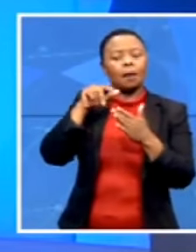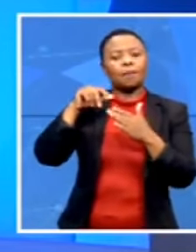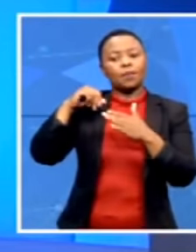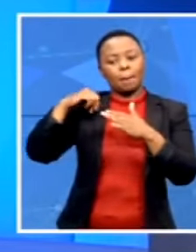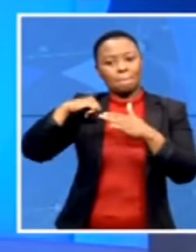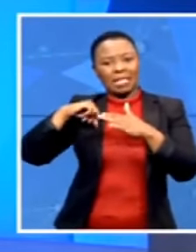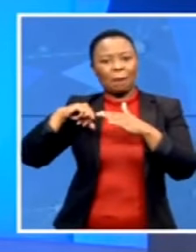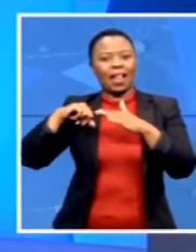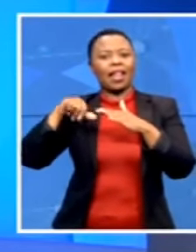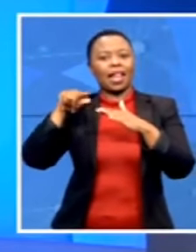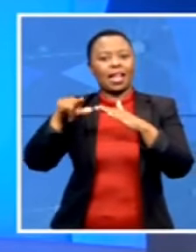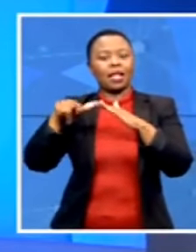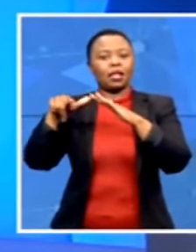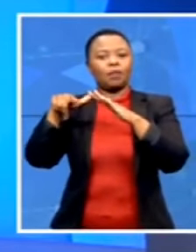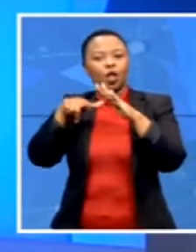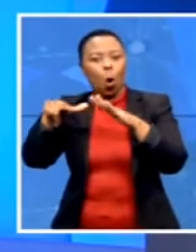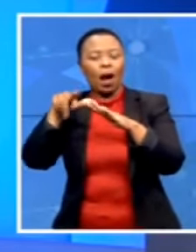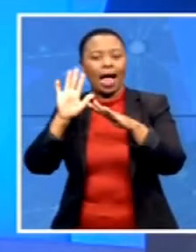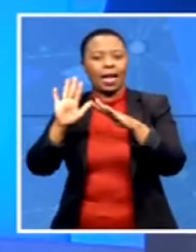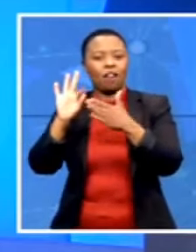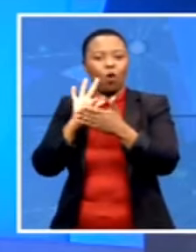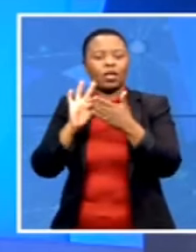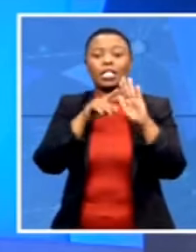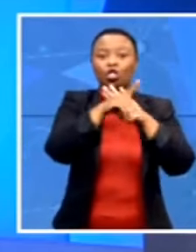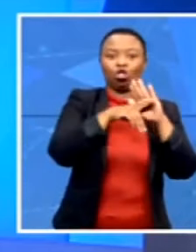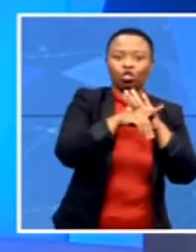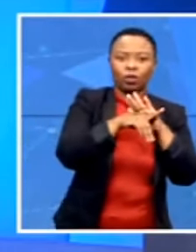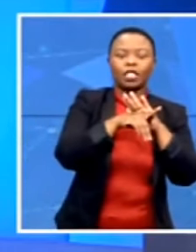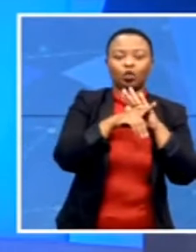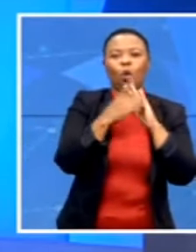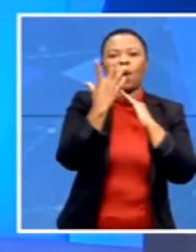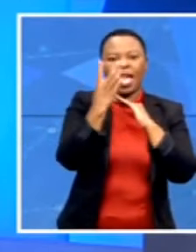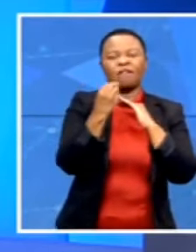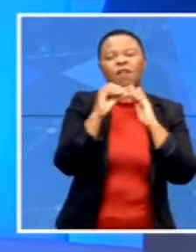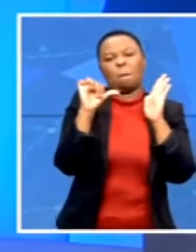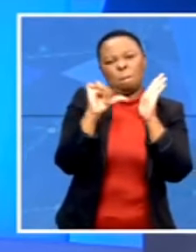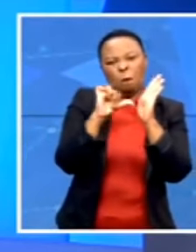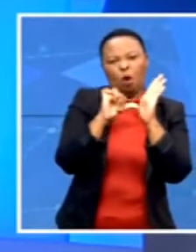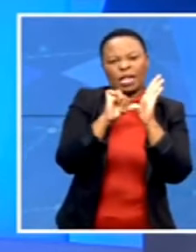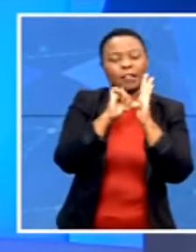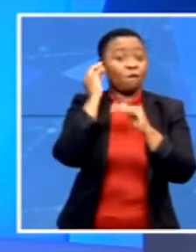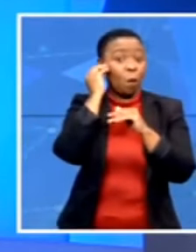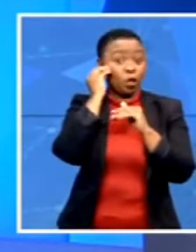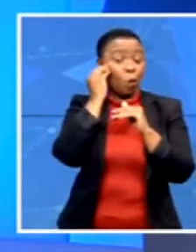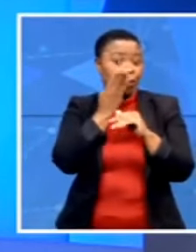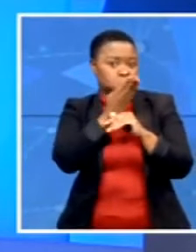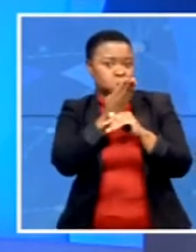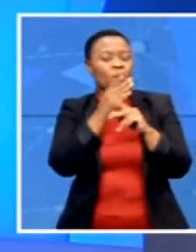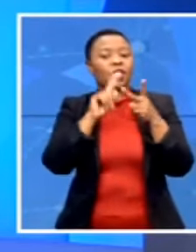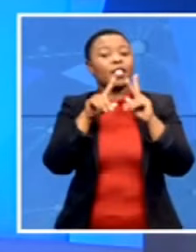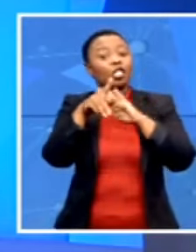to vote in your district. And we've got that very important information here, but also your district finder, so that you know